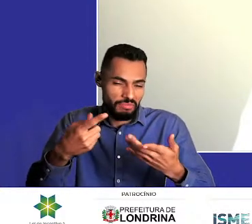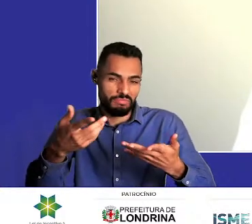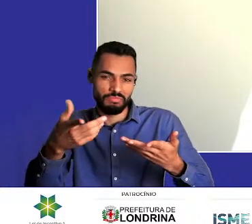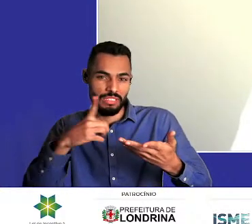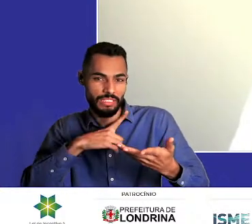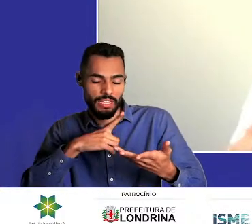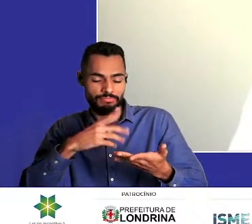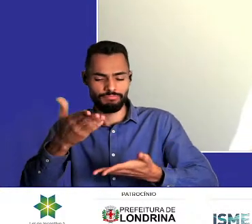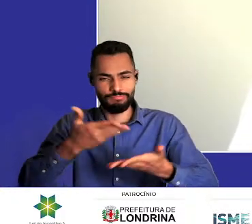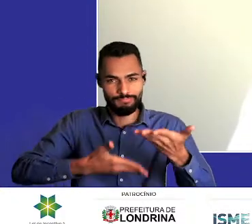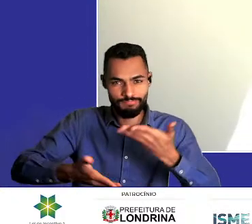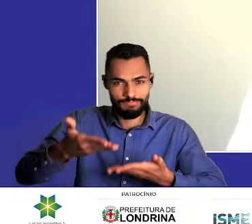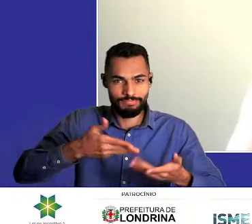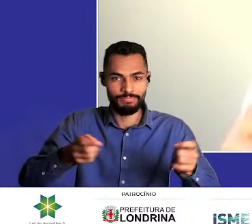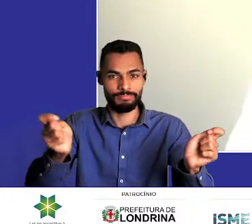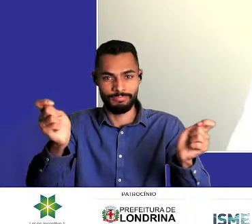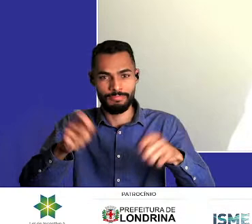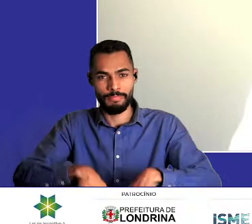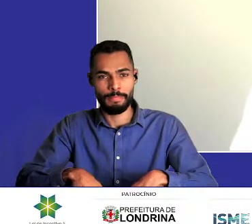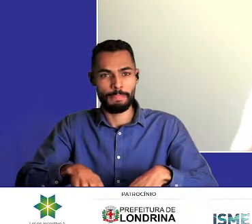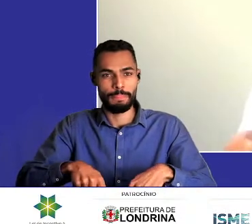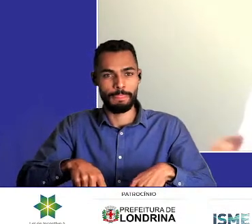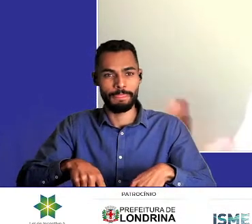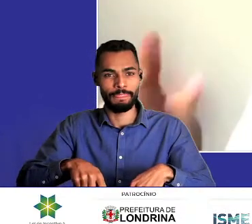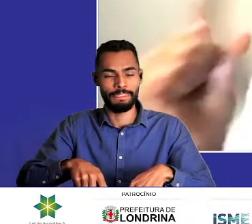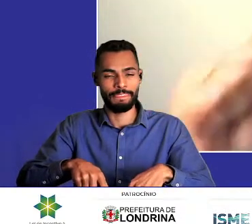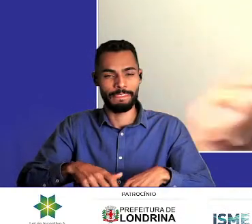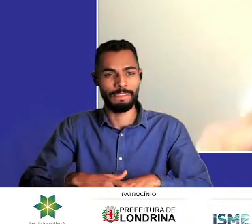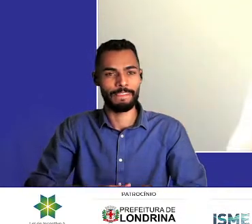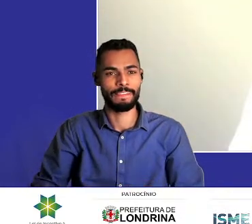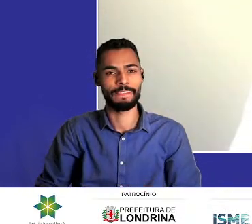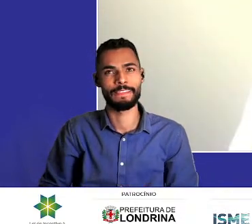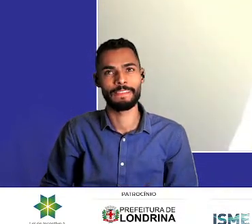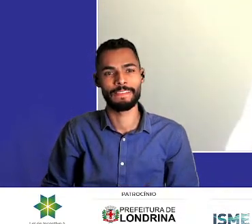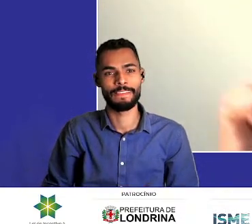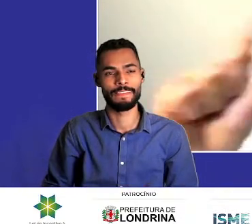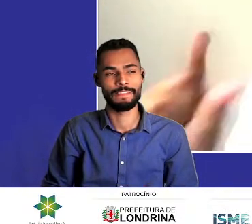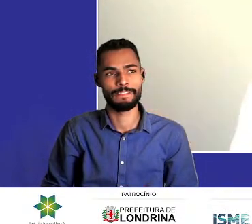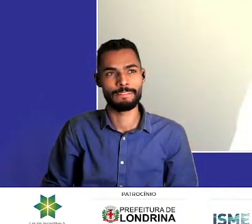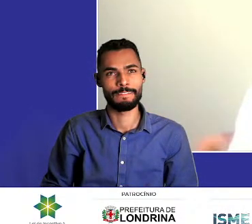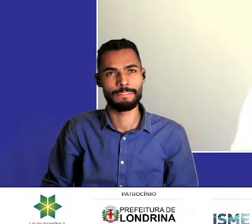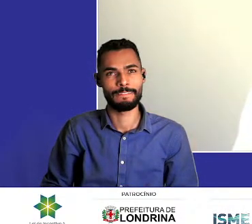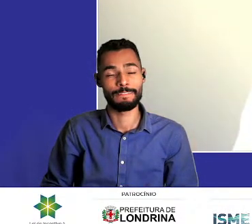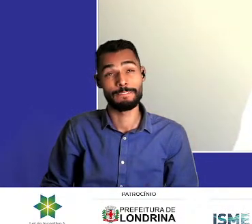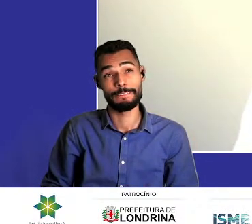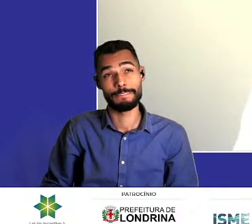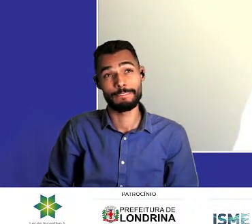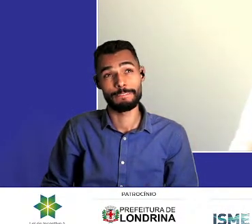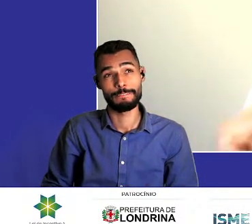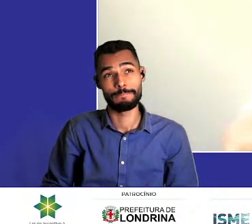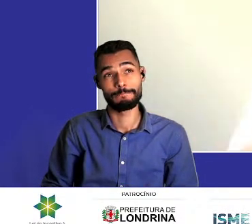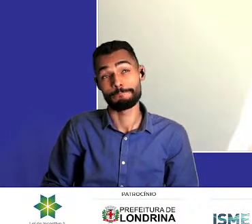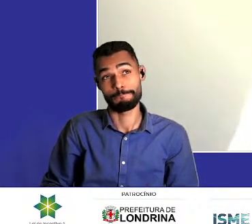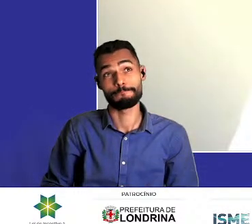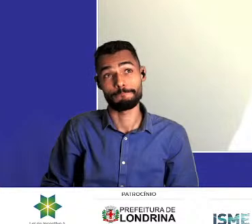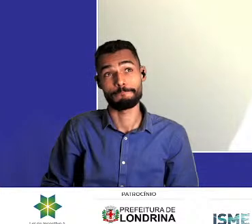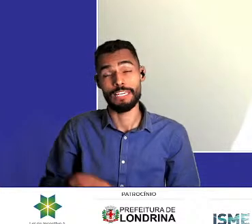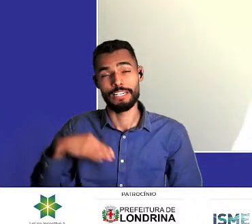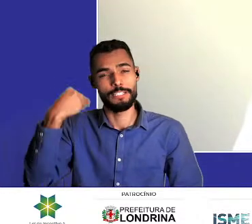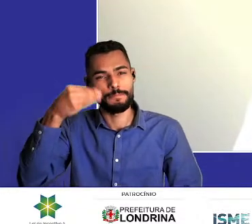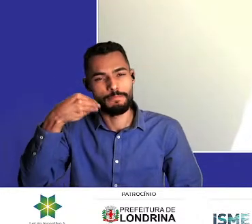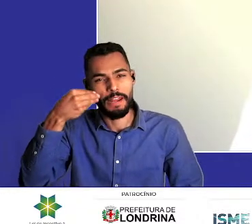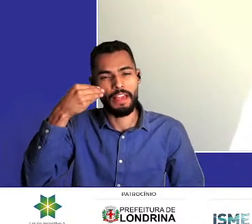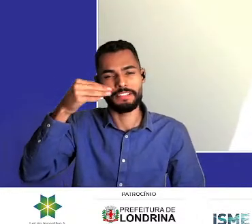bring are all missing pieces of a big puzzle, a grand puzzle. Your